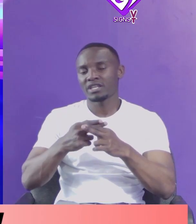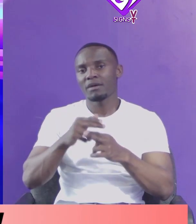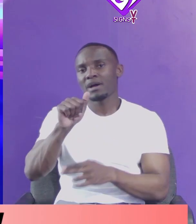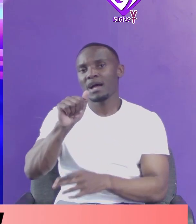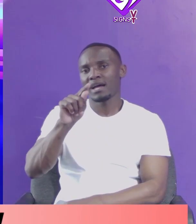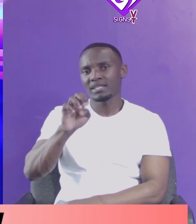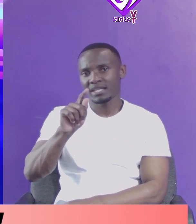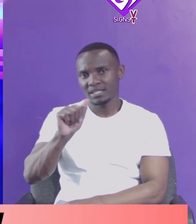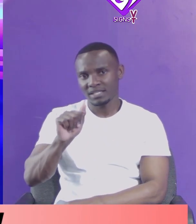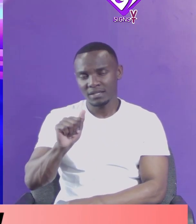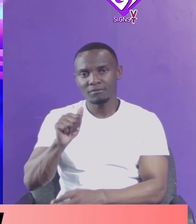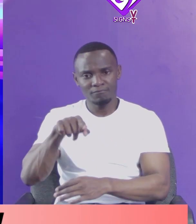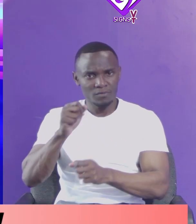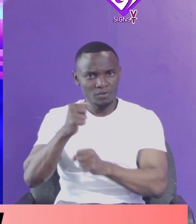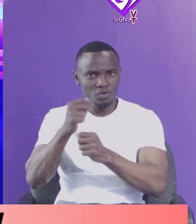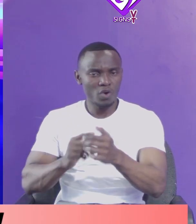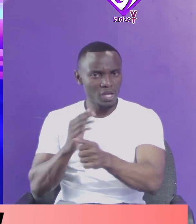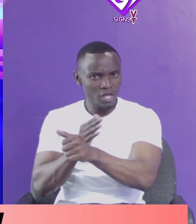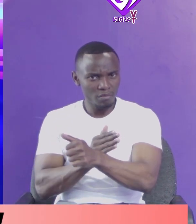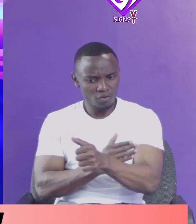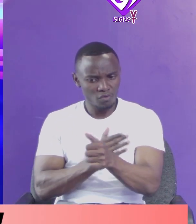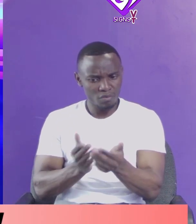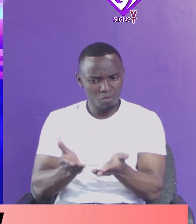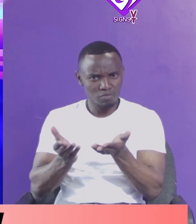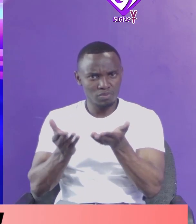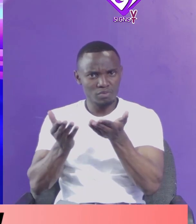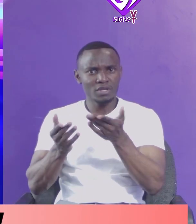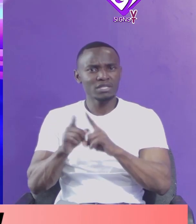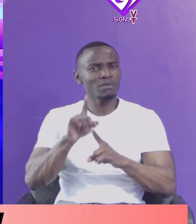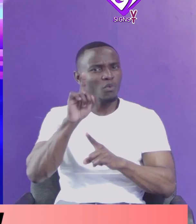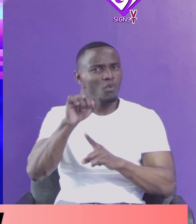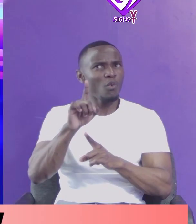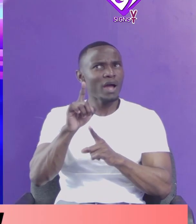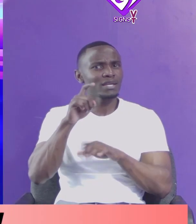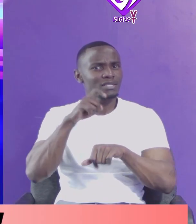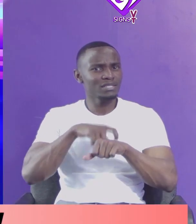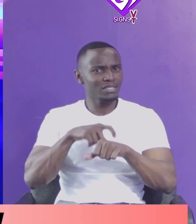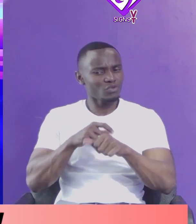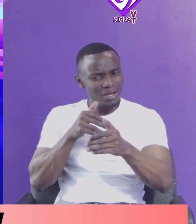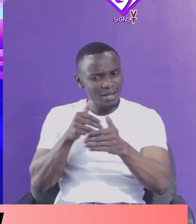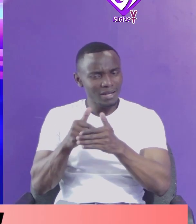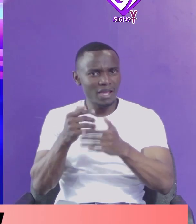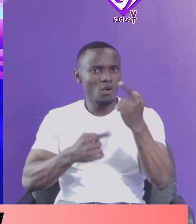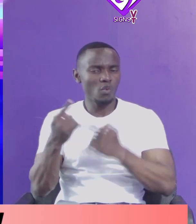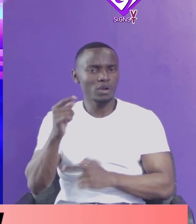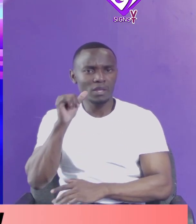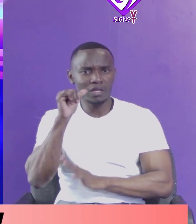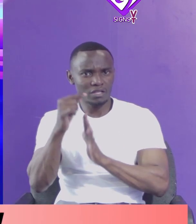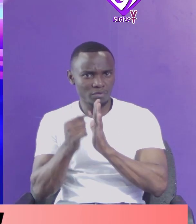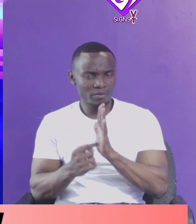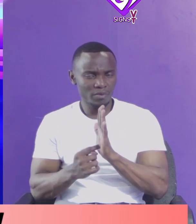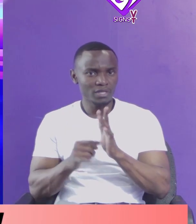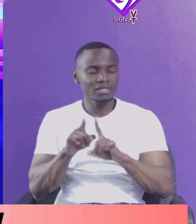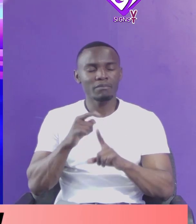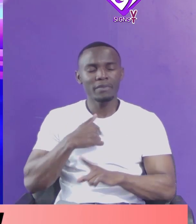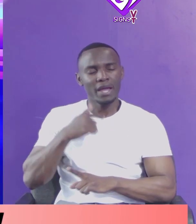gradual improvements. Yeah. I think in one season they were really close to like winning for Premier League, and I think they've been learning